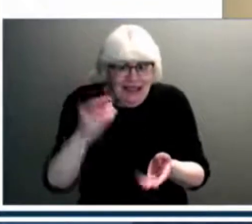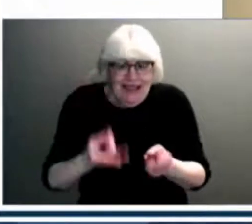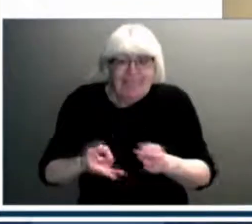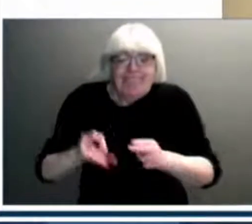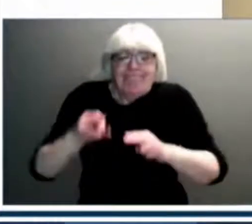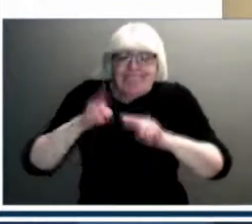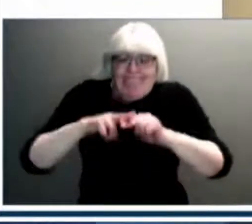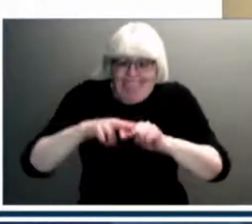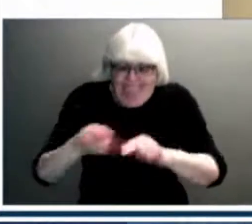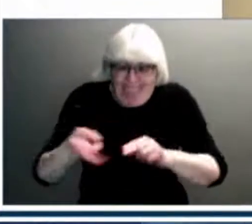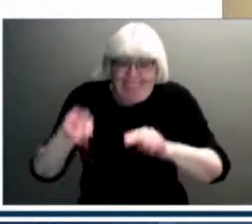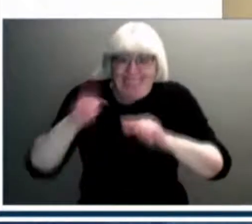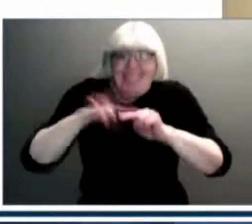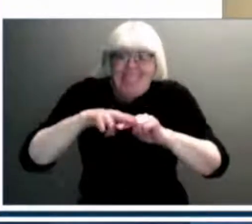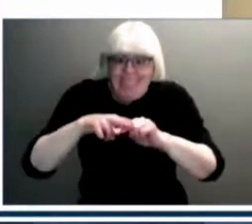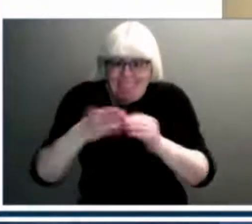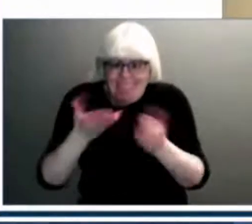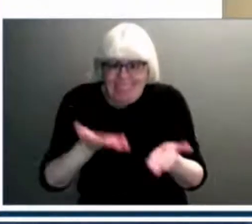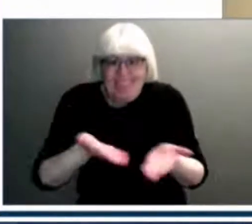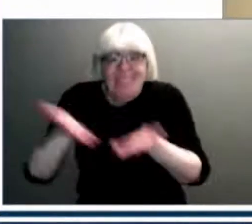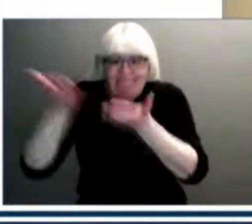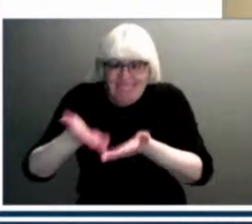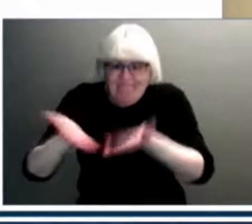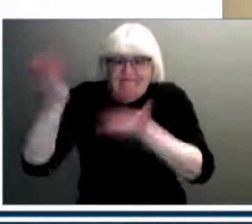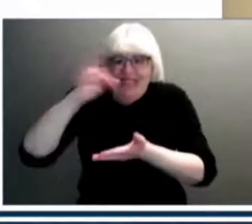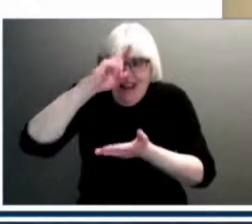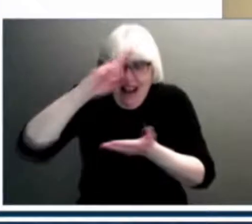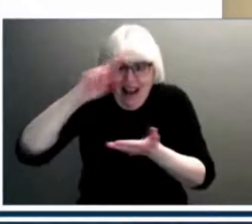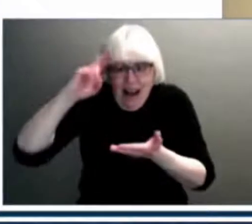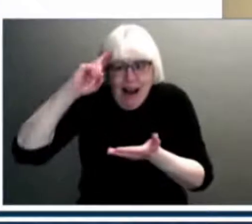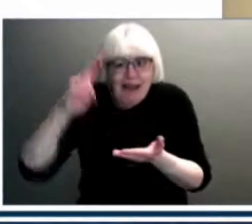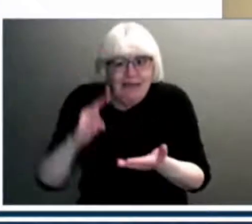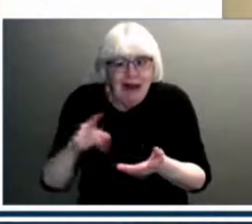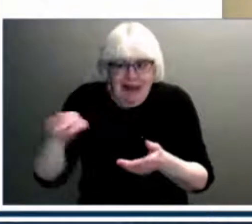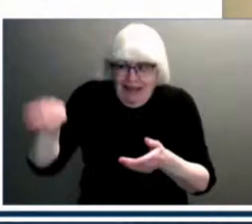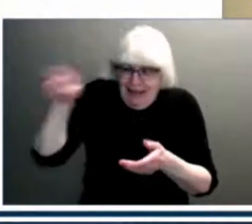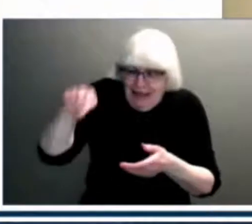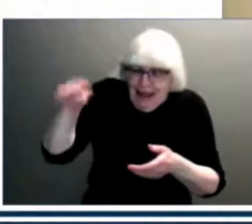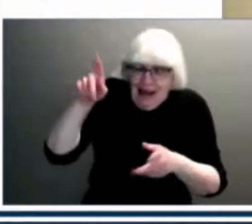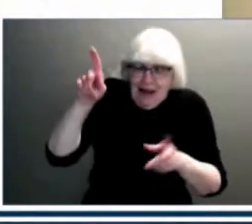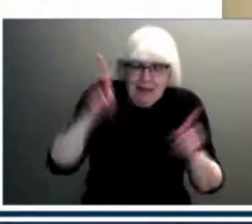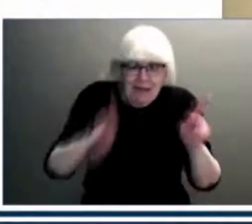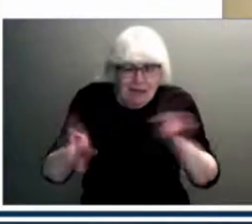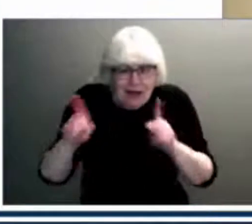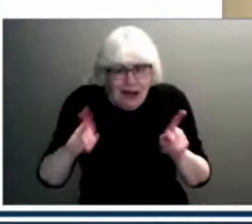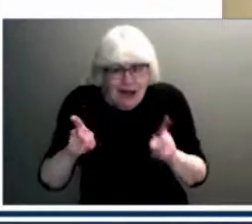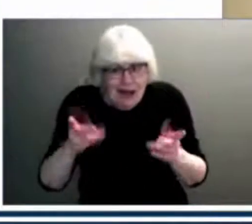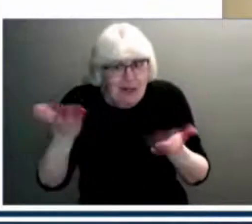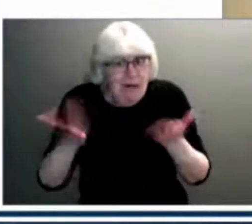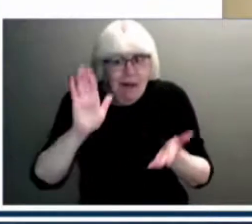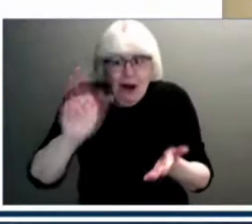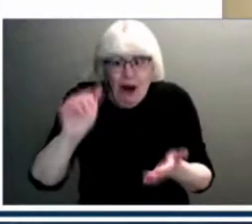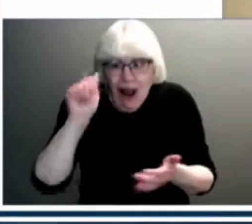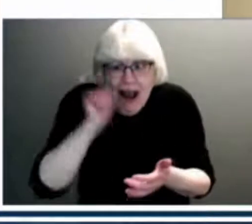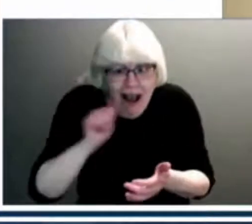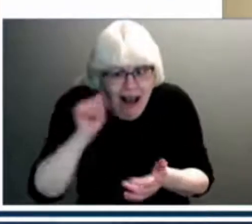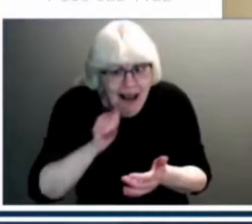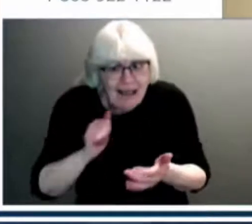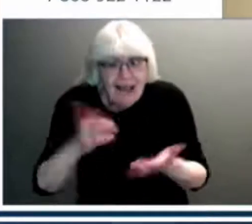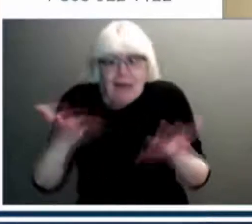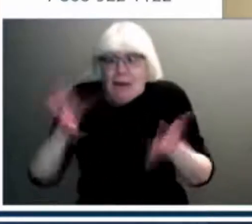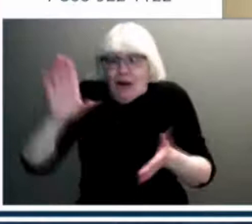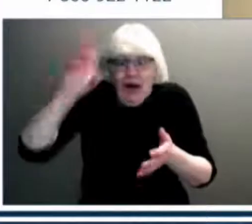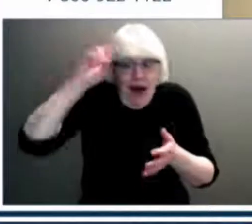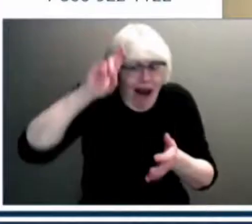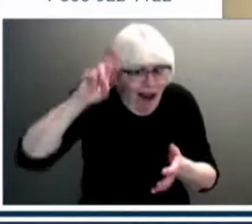And they're people. They are our aunts, uncles, neighbors, coworkers, and friends. They're not just a number. There are